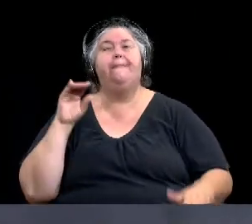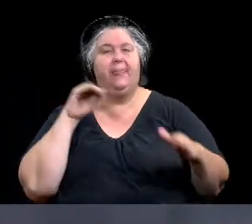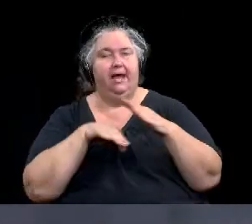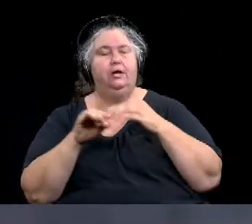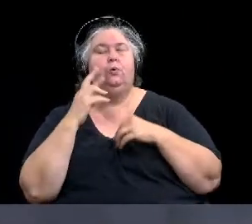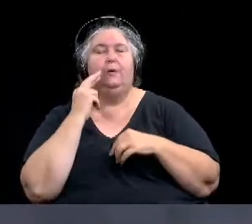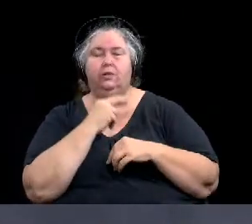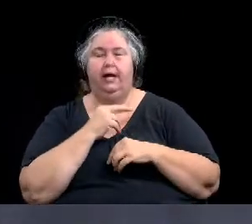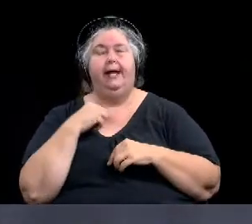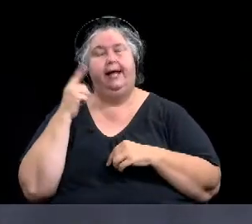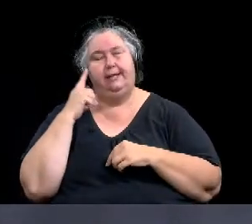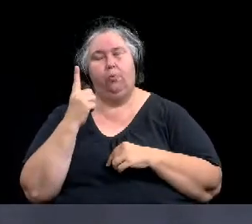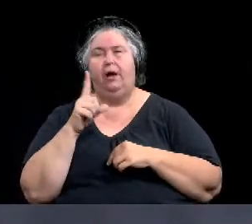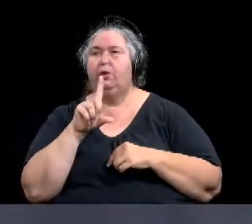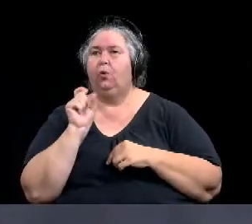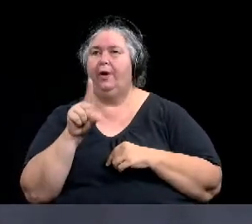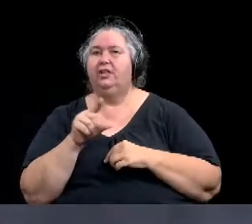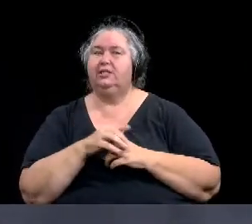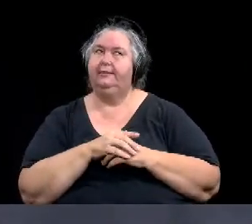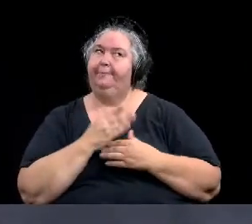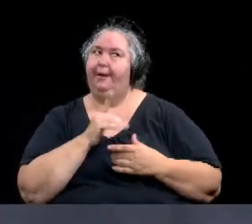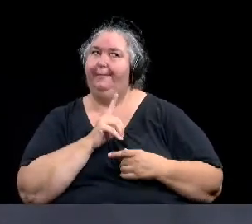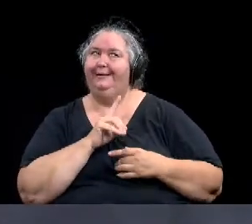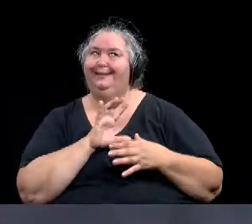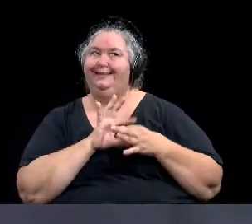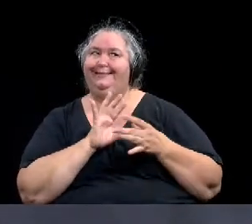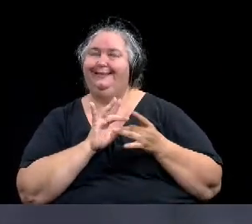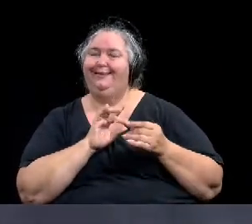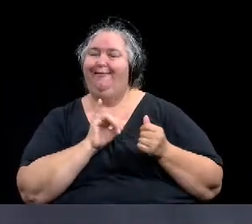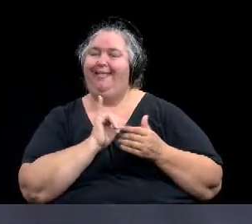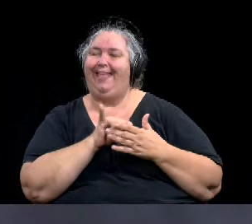I think one of the questions will be about that after a while, but we